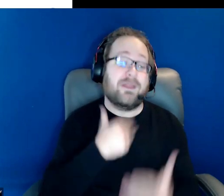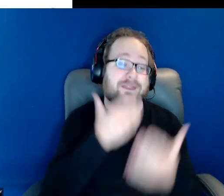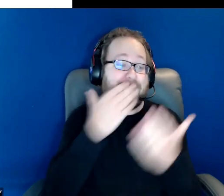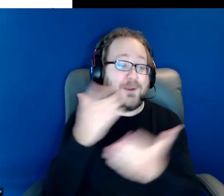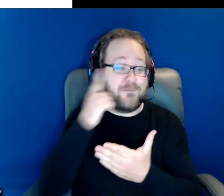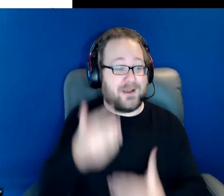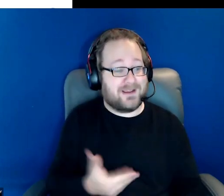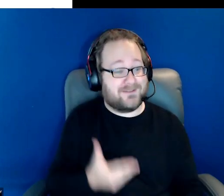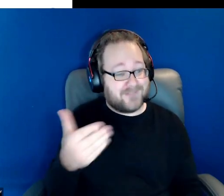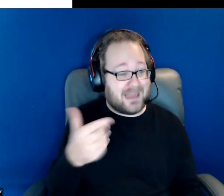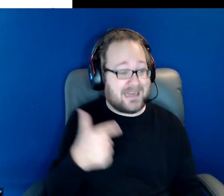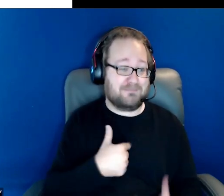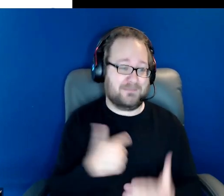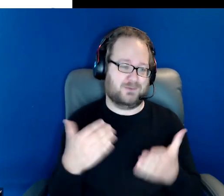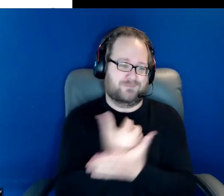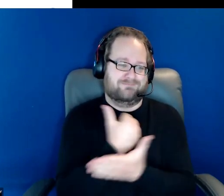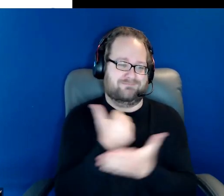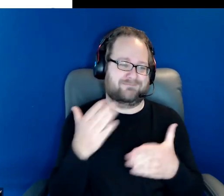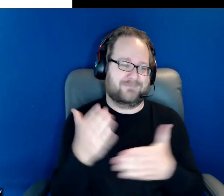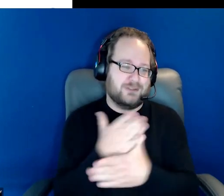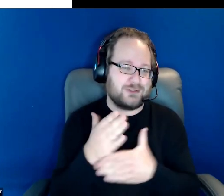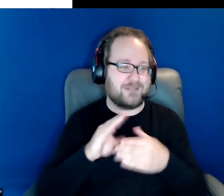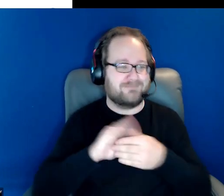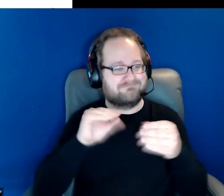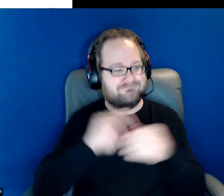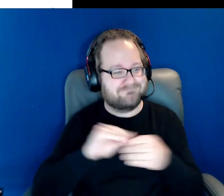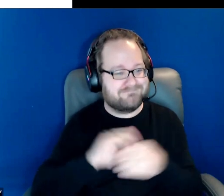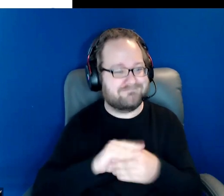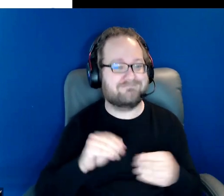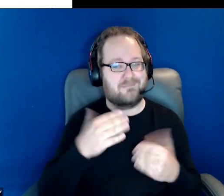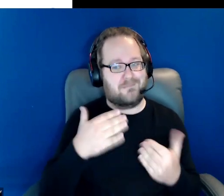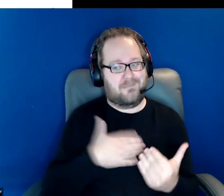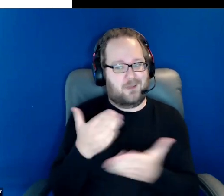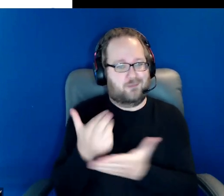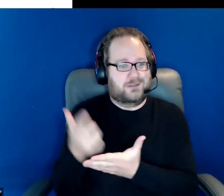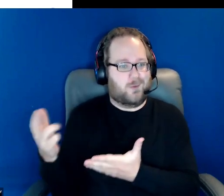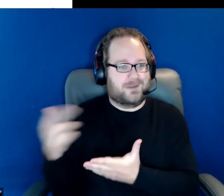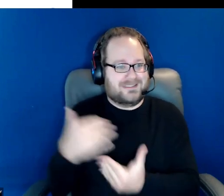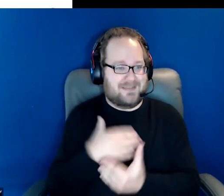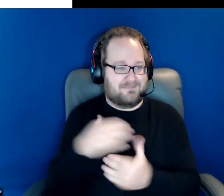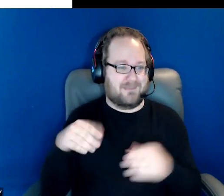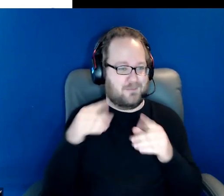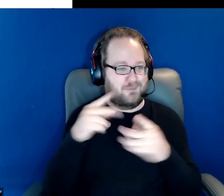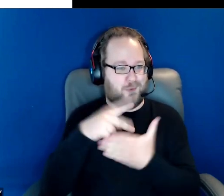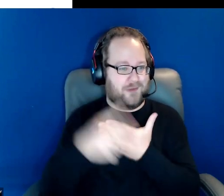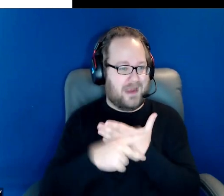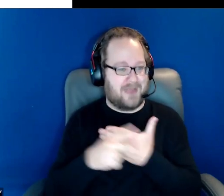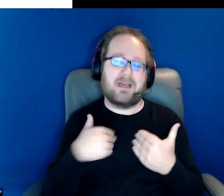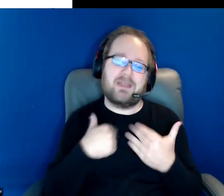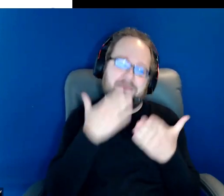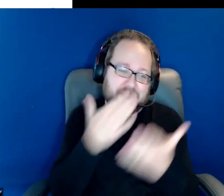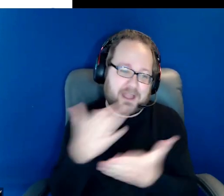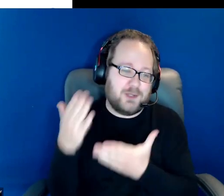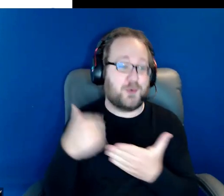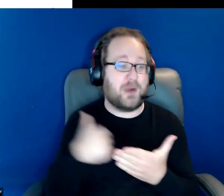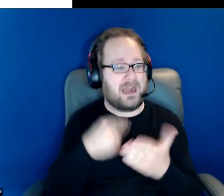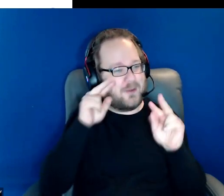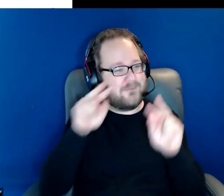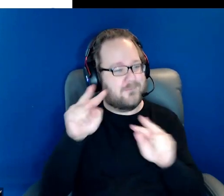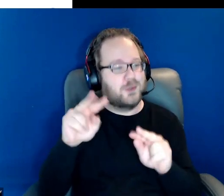in need, especially during these extreme heat situations. Thank you so much, and I look forward to the additional